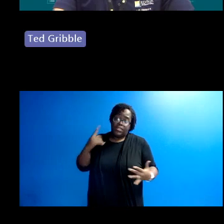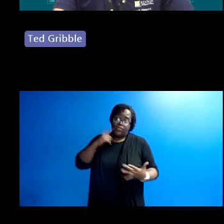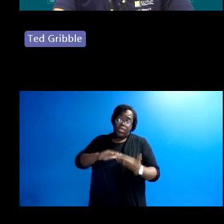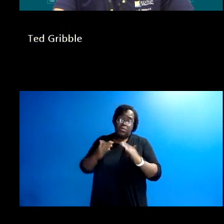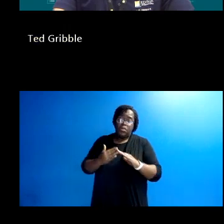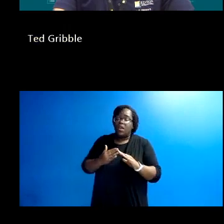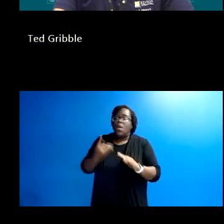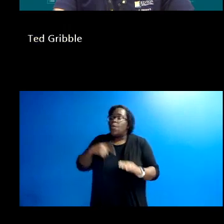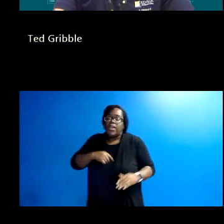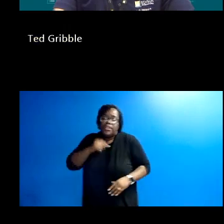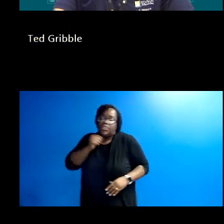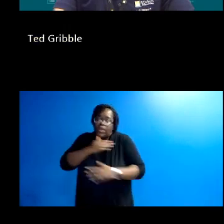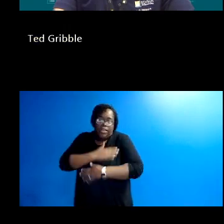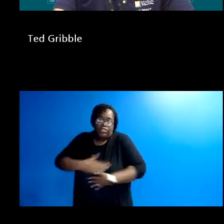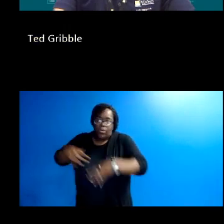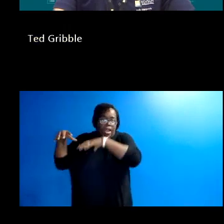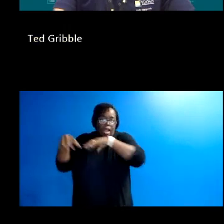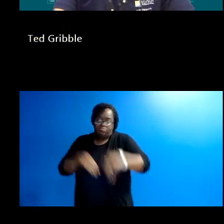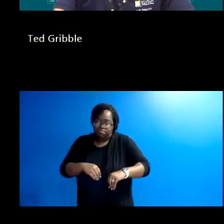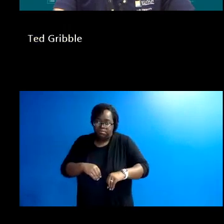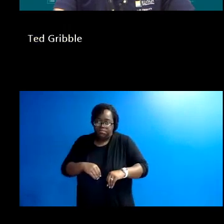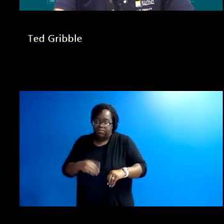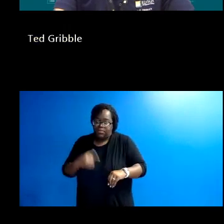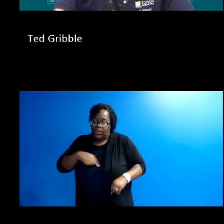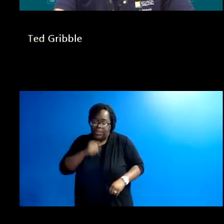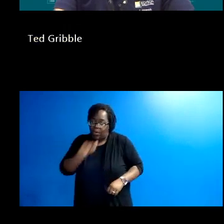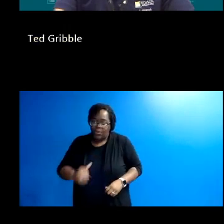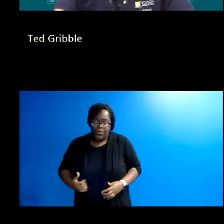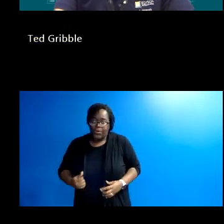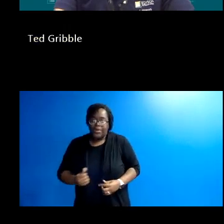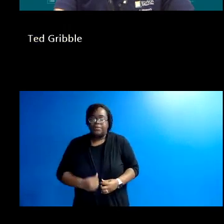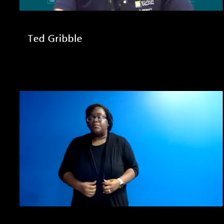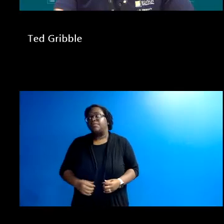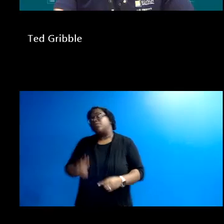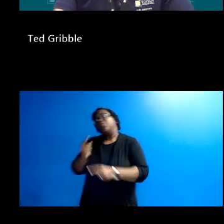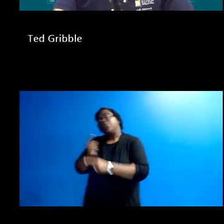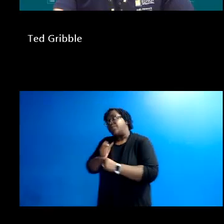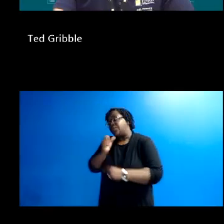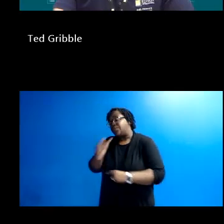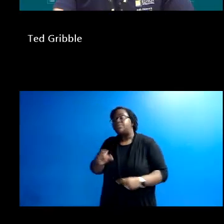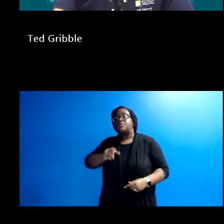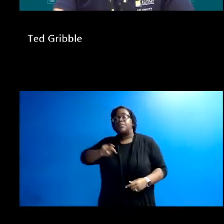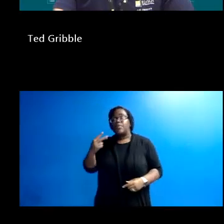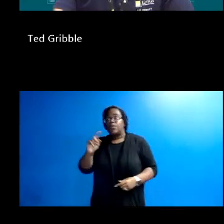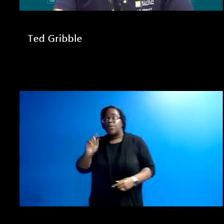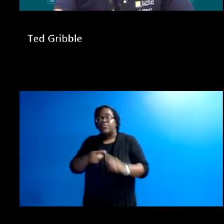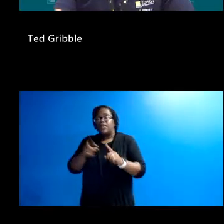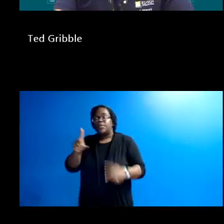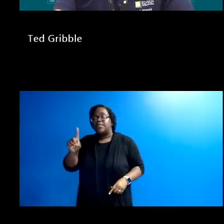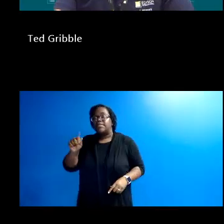it. No, we do not. And then there was a second question also from David Escanos.